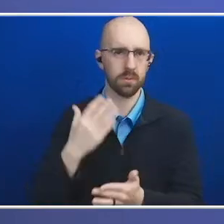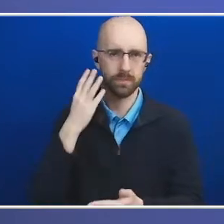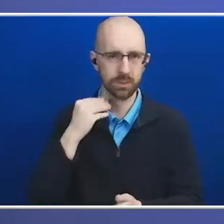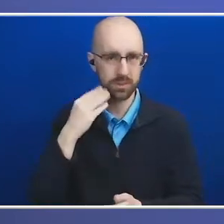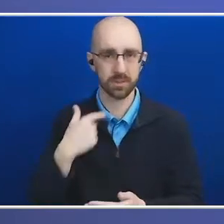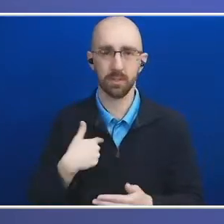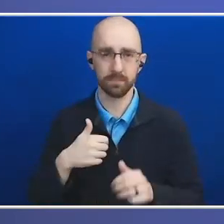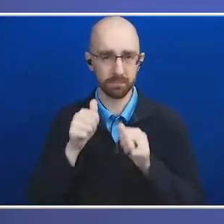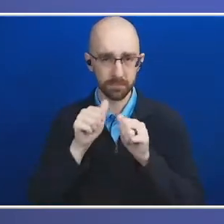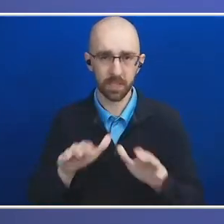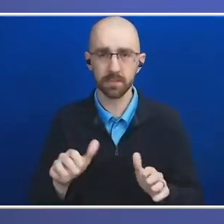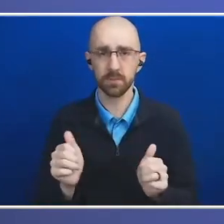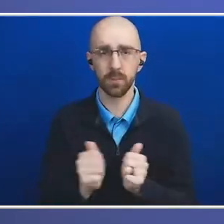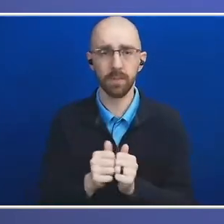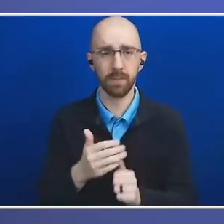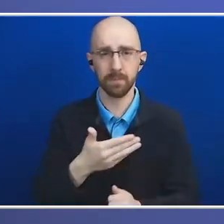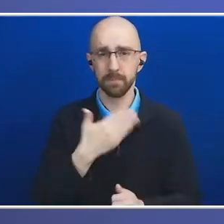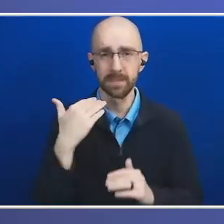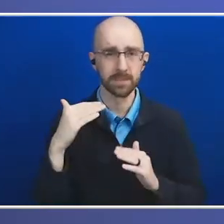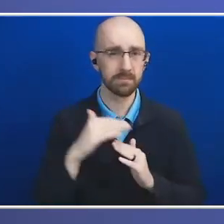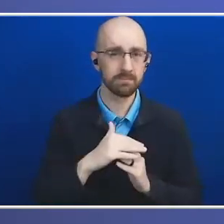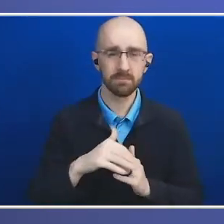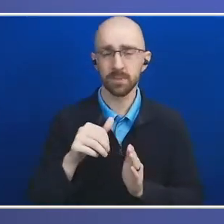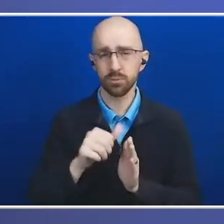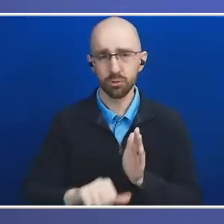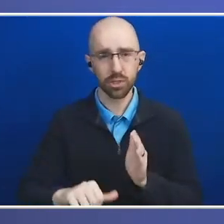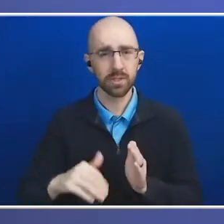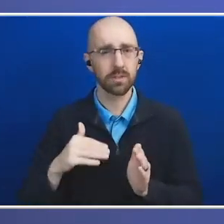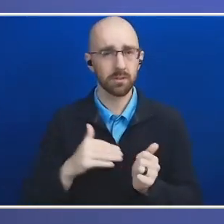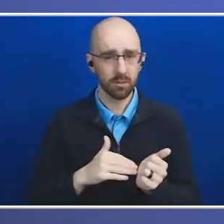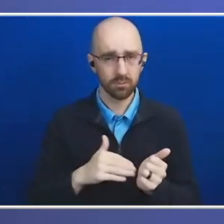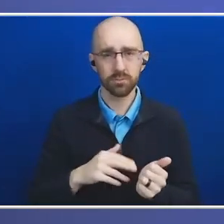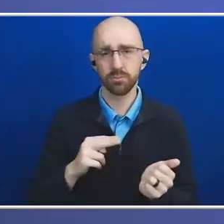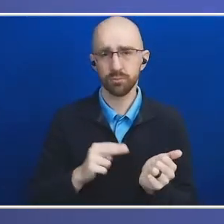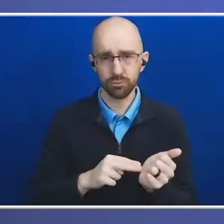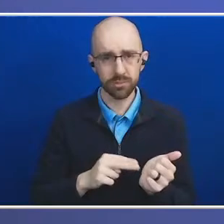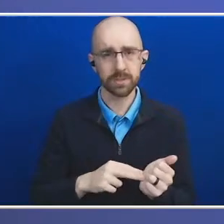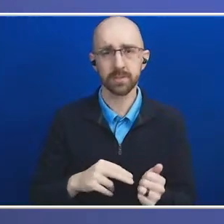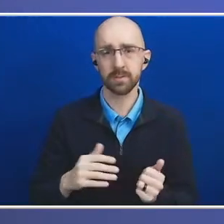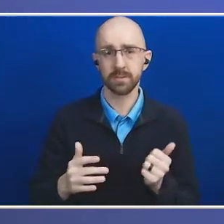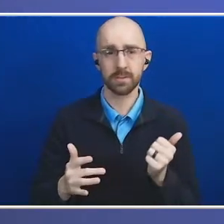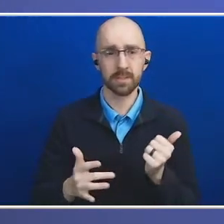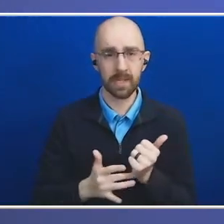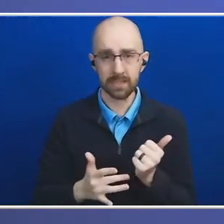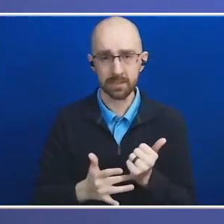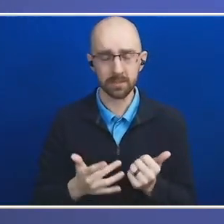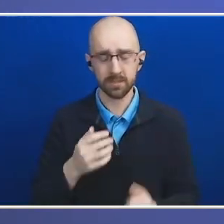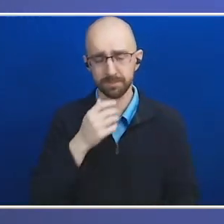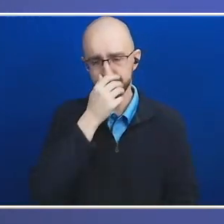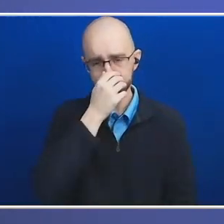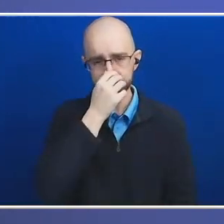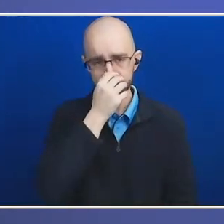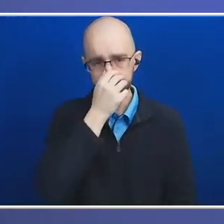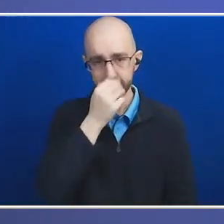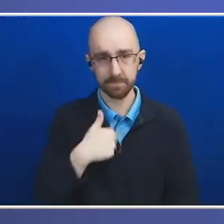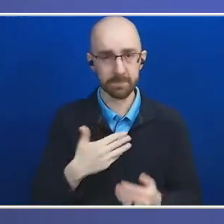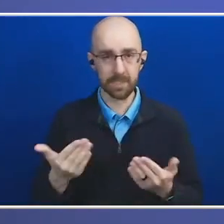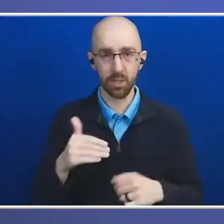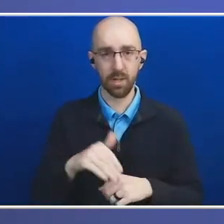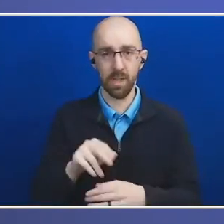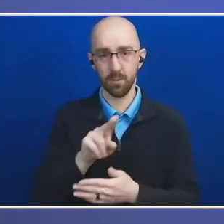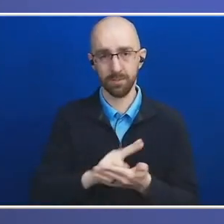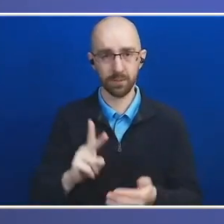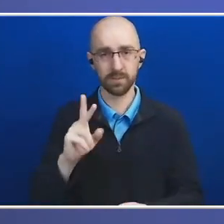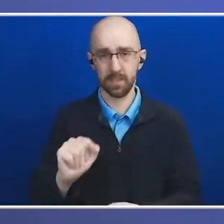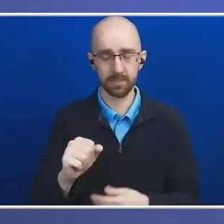the best surgeons and doctors and nurses and even techs by being here at the University of Kansas. And I'm just